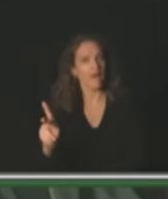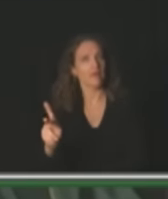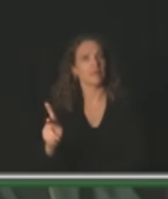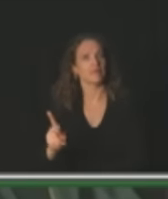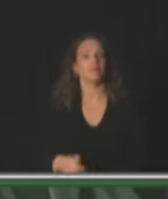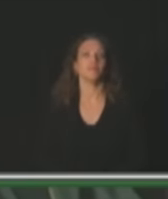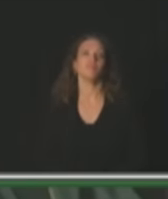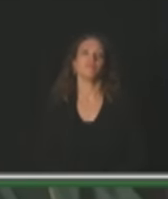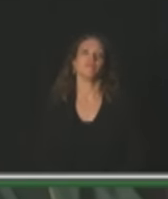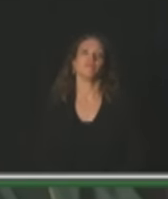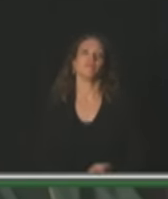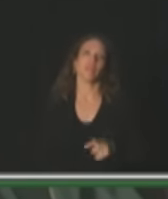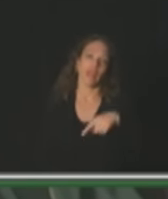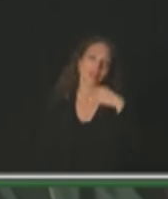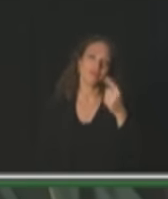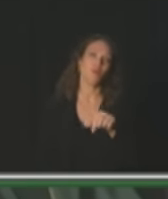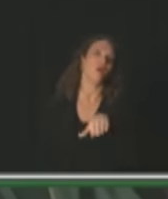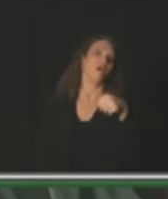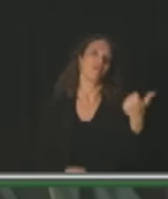I want to tell you another story.